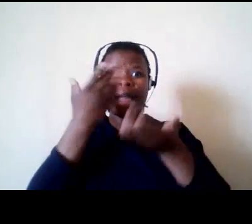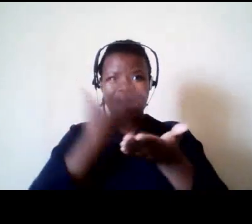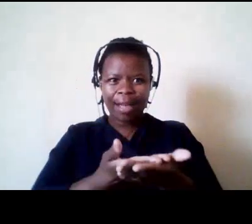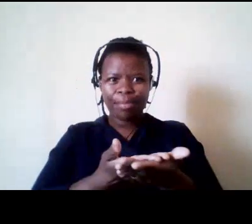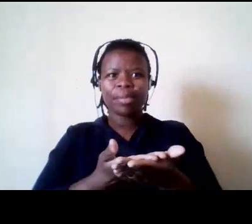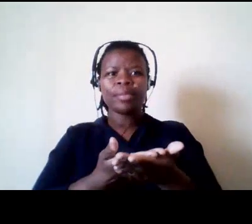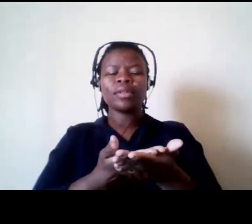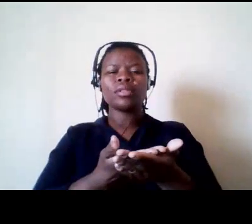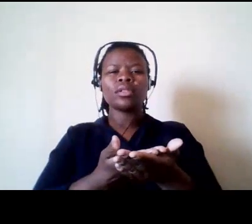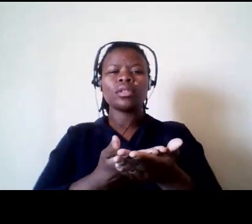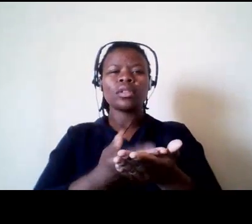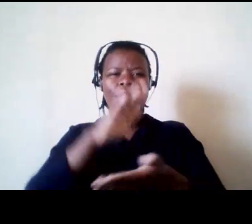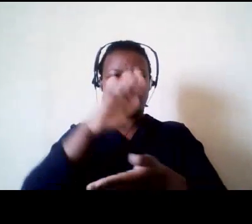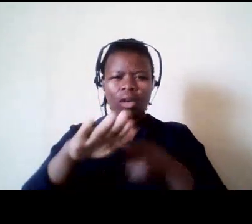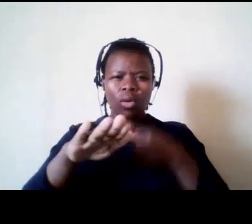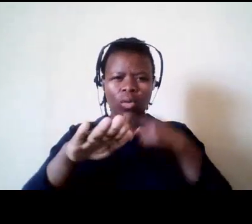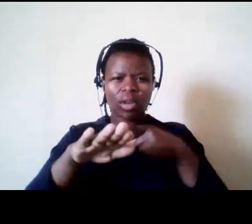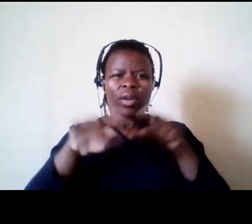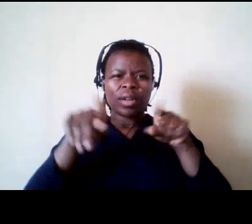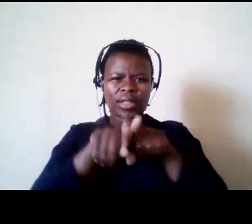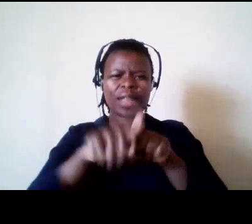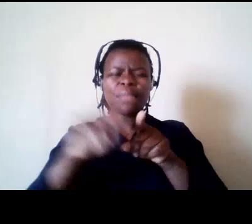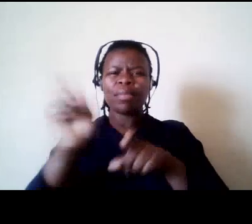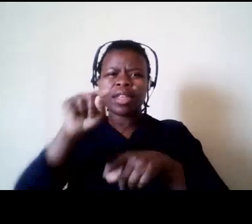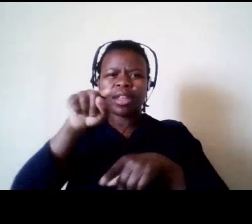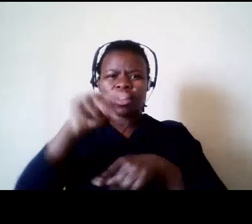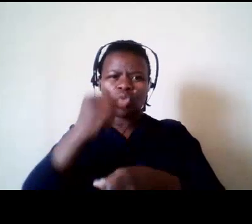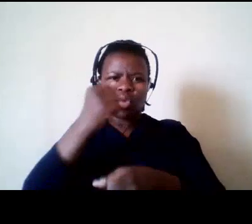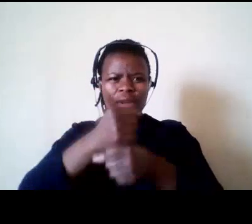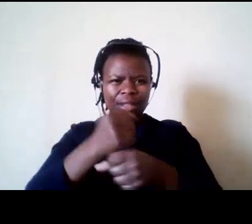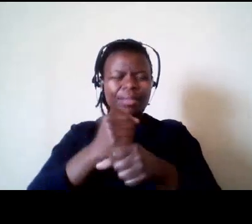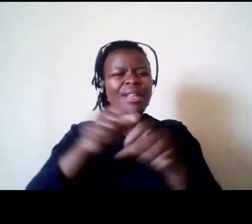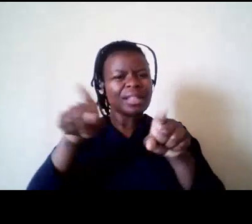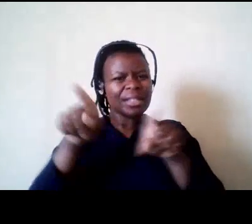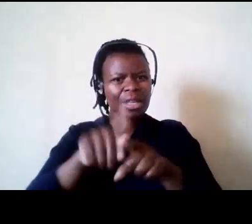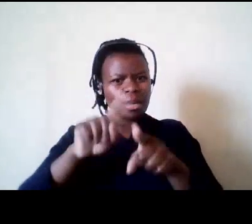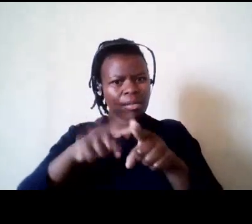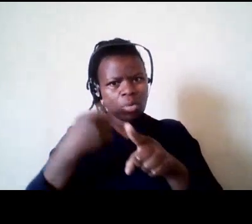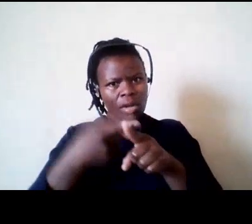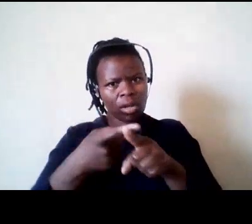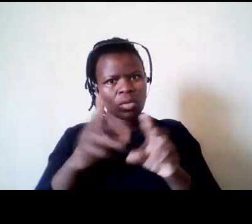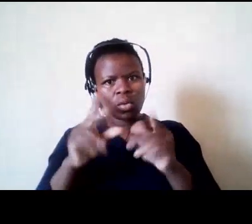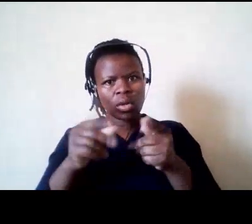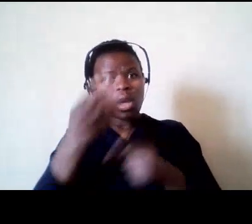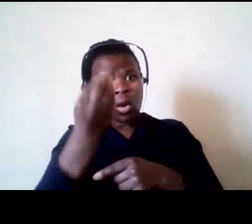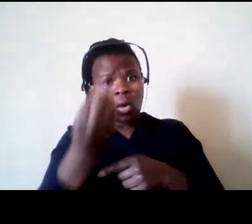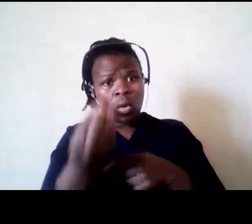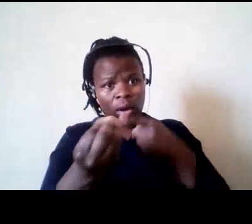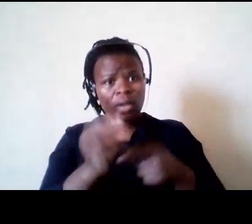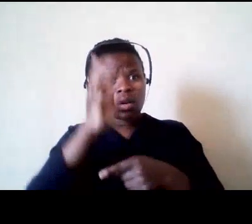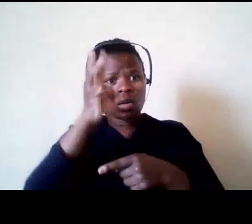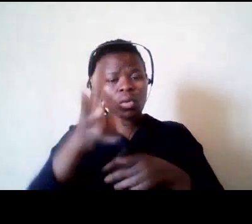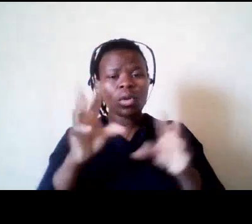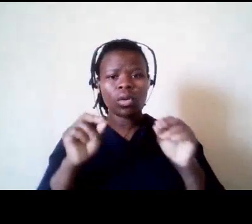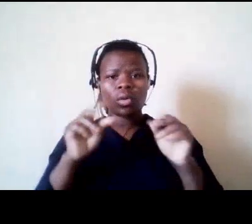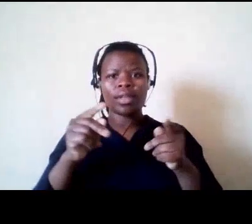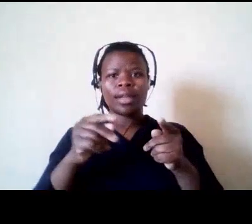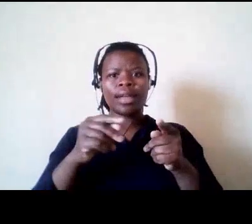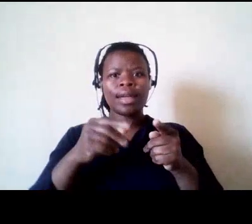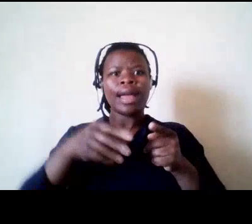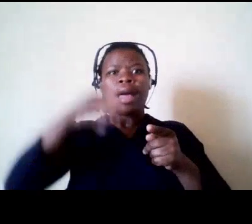is working. So even in an instance where that child would be able to, or that learner would be able to, who wouldn't be able to